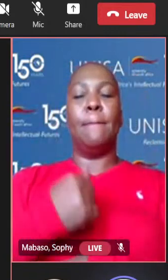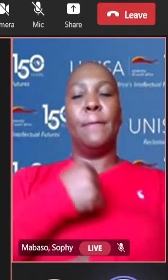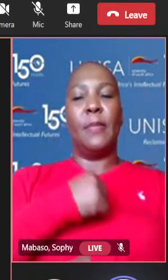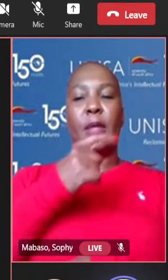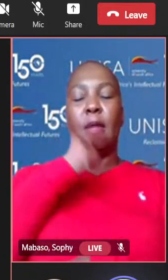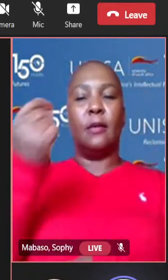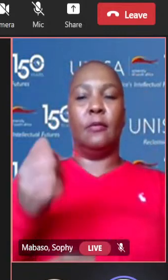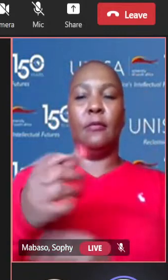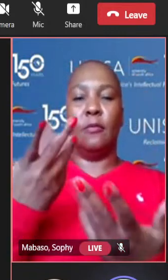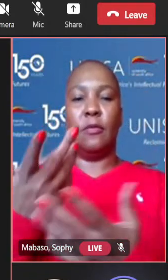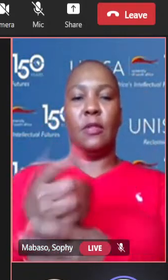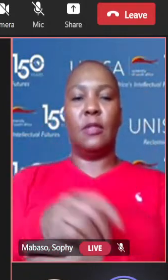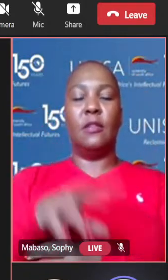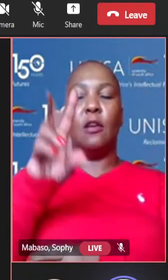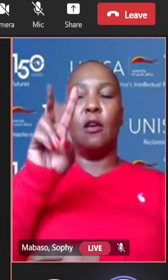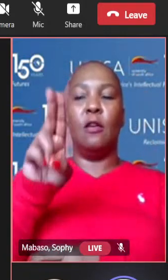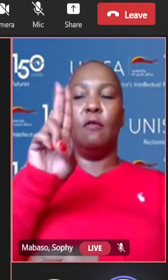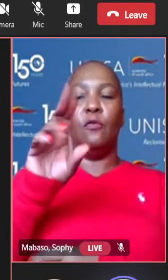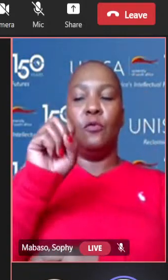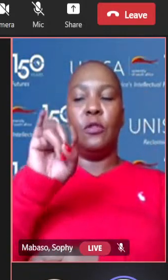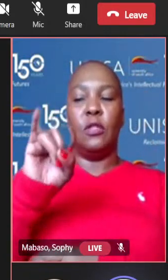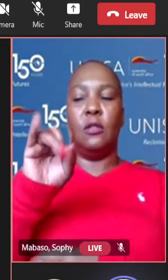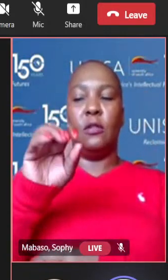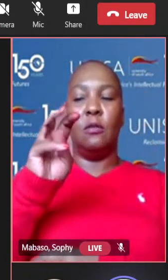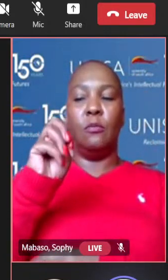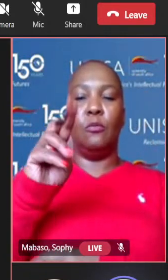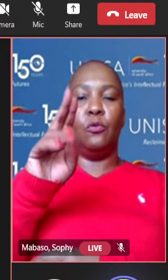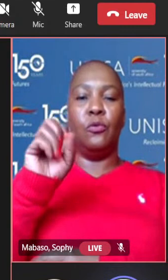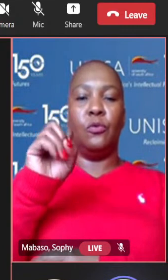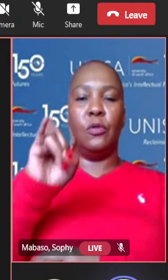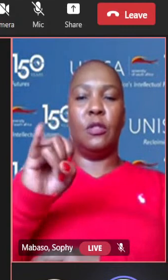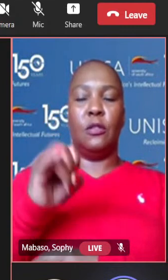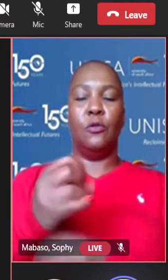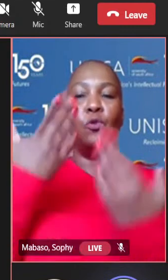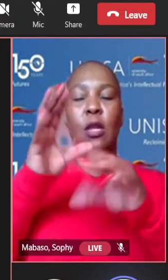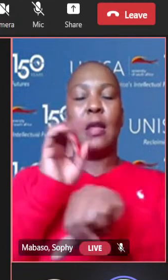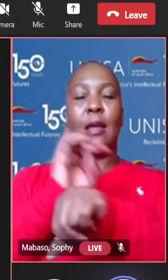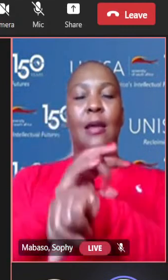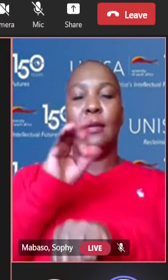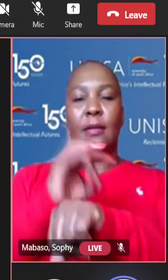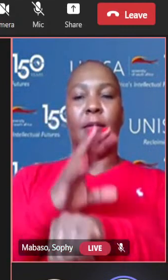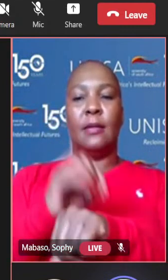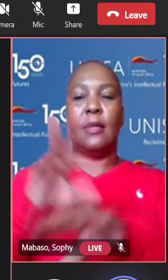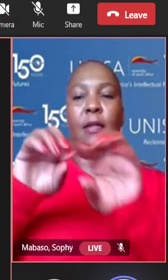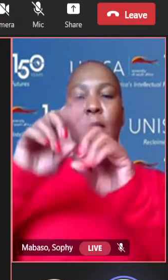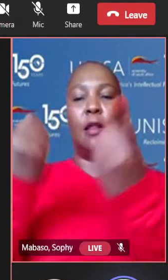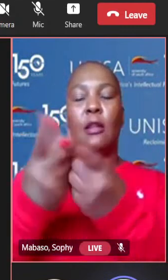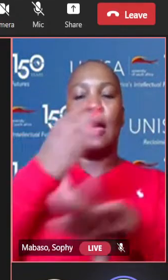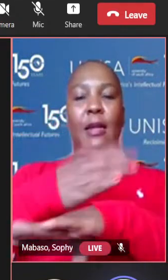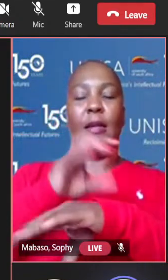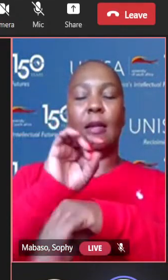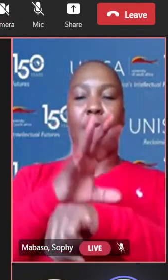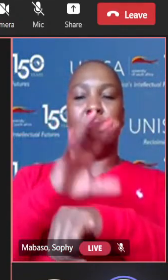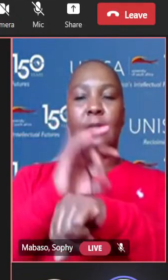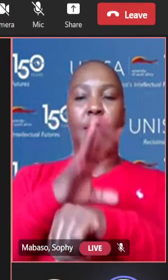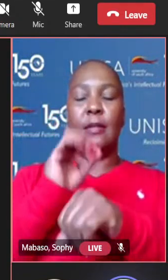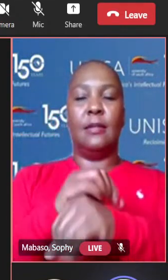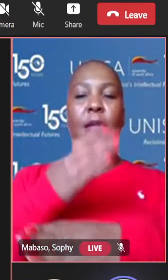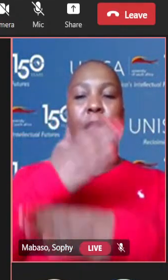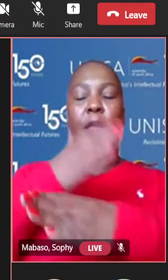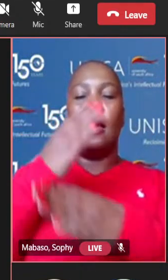I'm Vusumuzi Pignani, the Senior Student Counselor at Directorate for Counselling and Career Development,